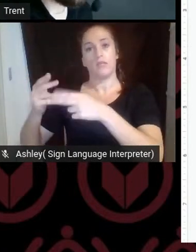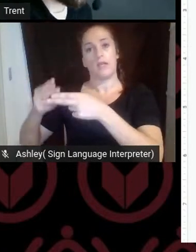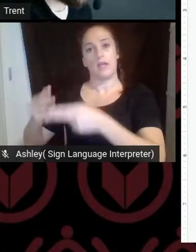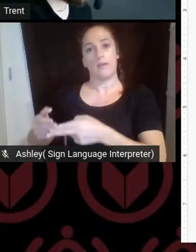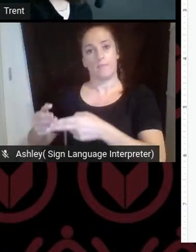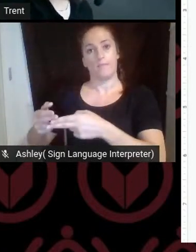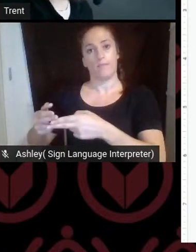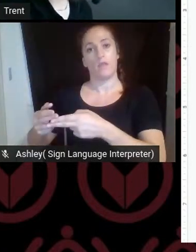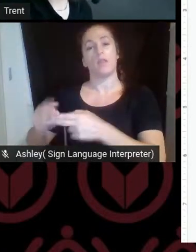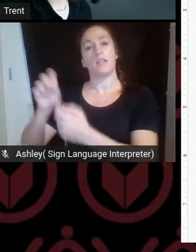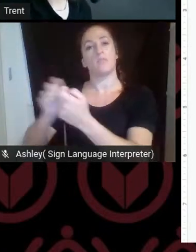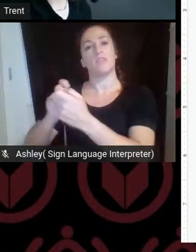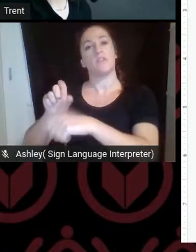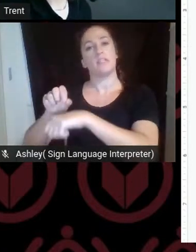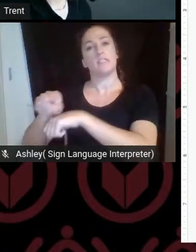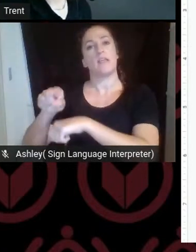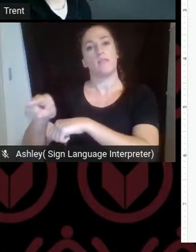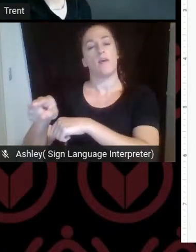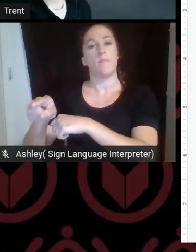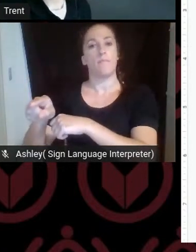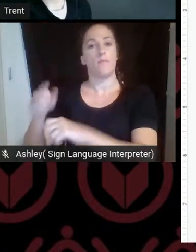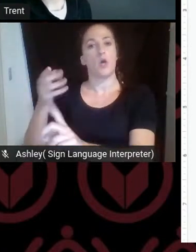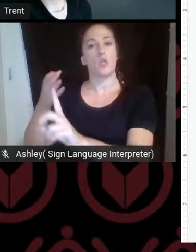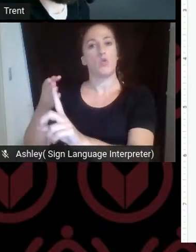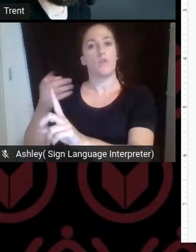a notification.